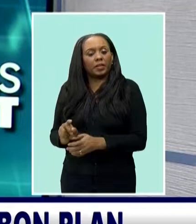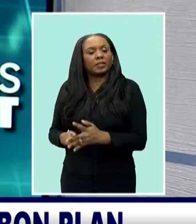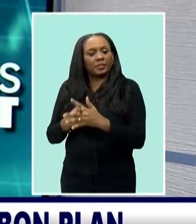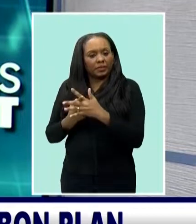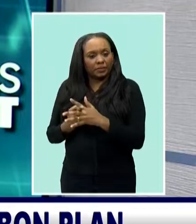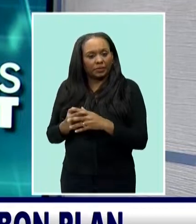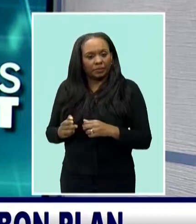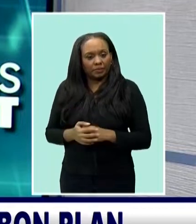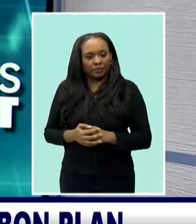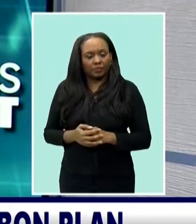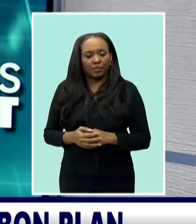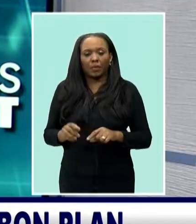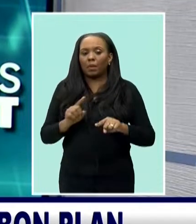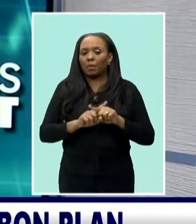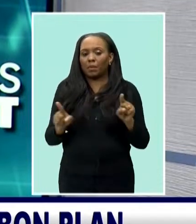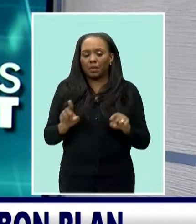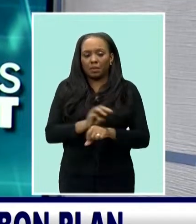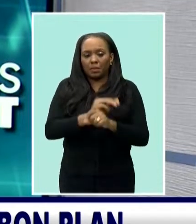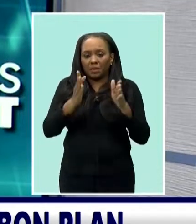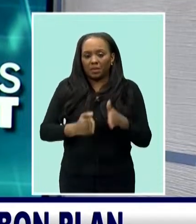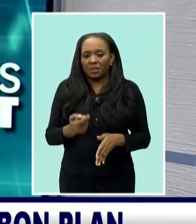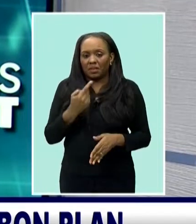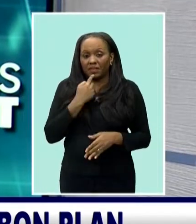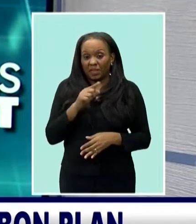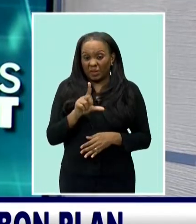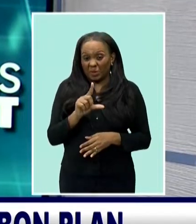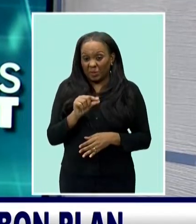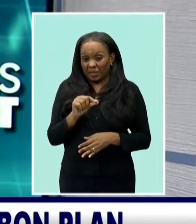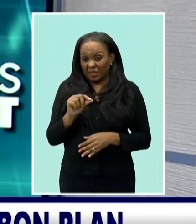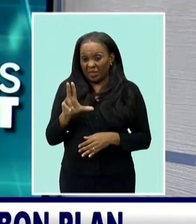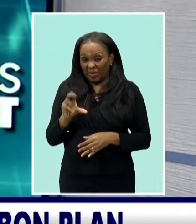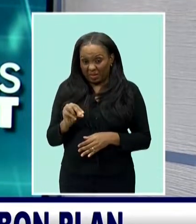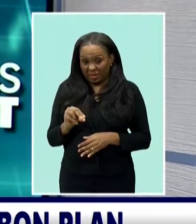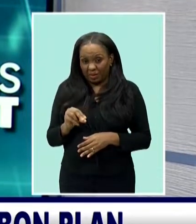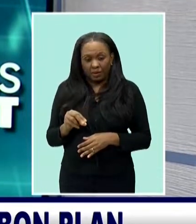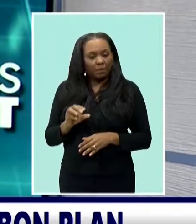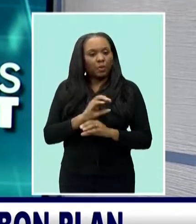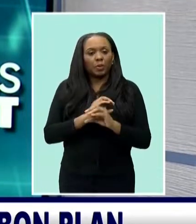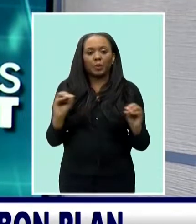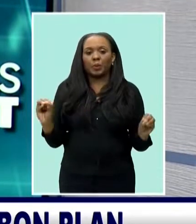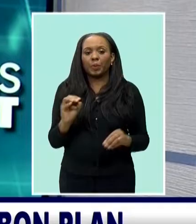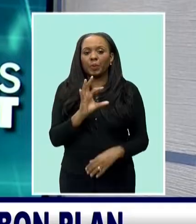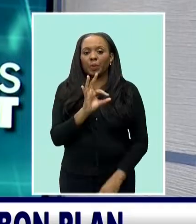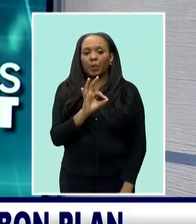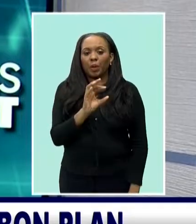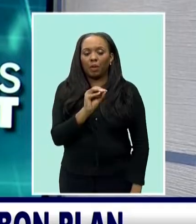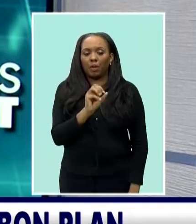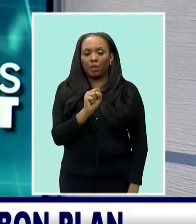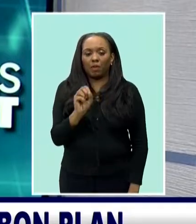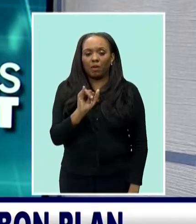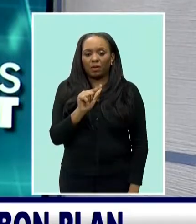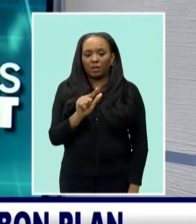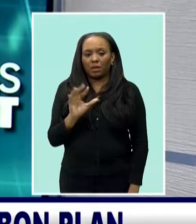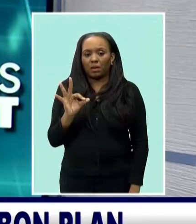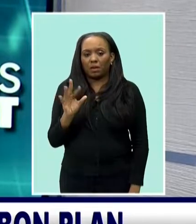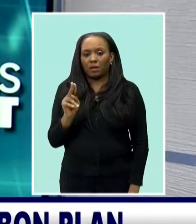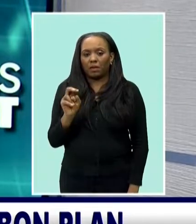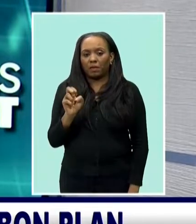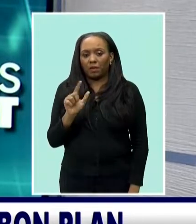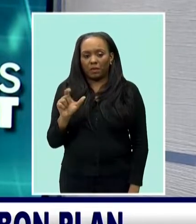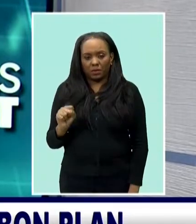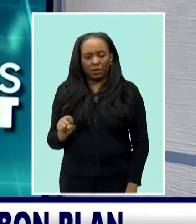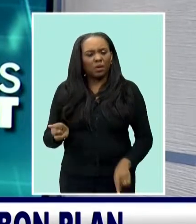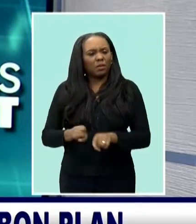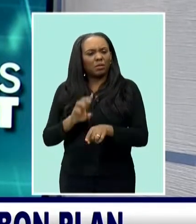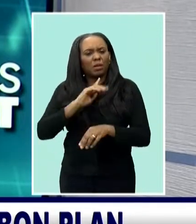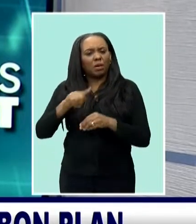no consumption of fossil fuels locally come 2030. And he outlined a plan for all hydrocarbons produced on land